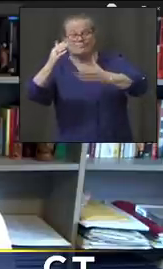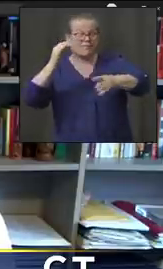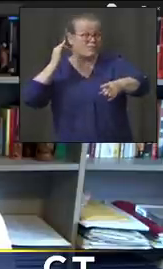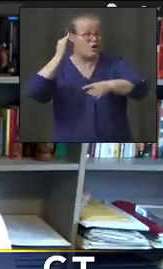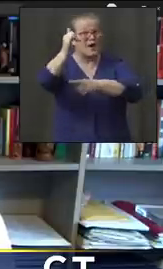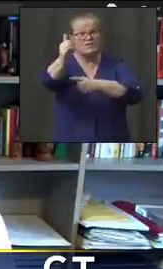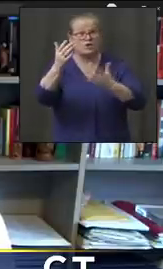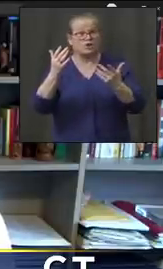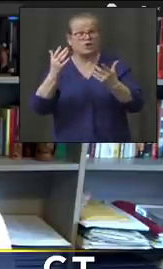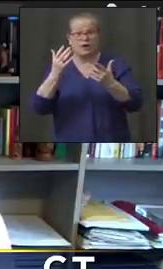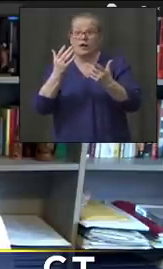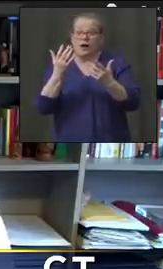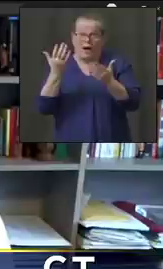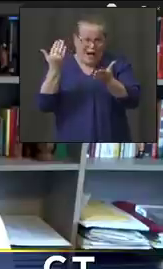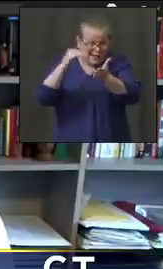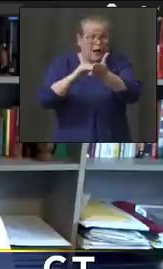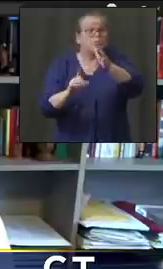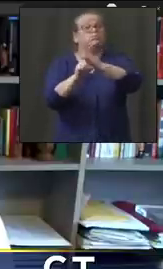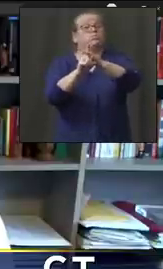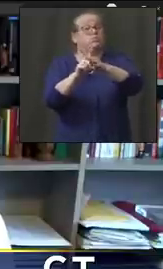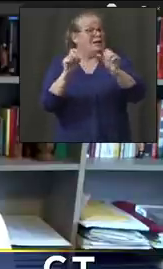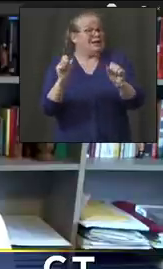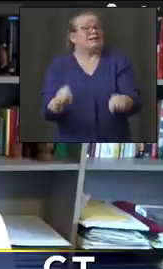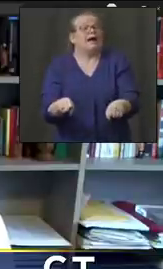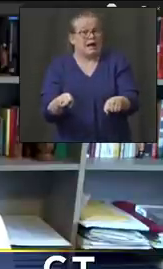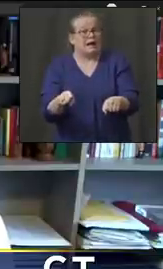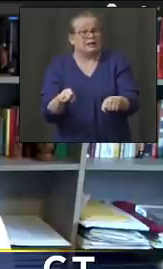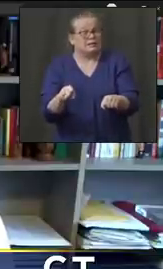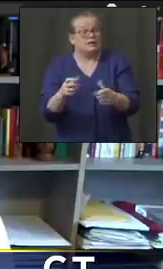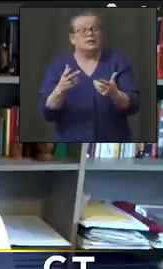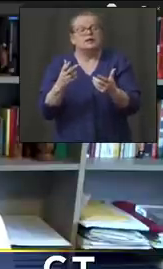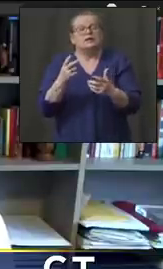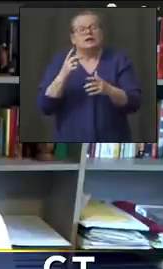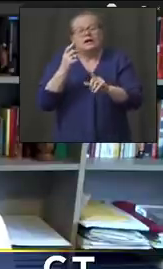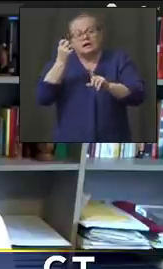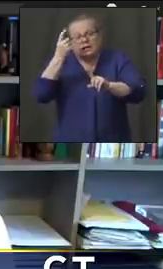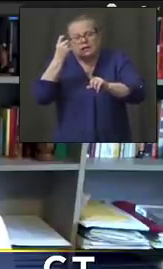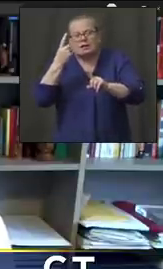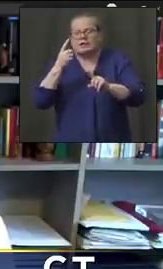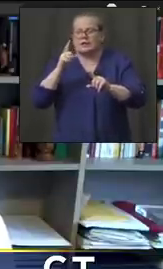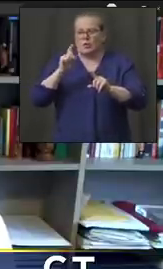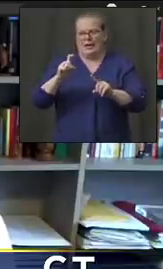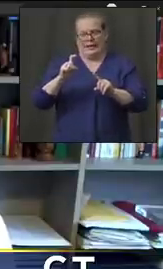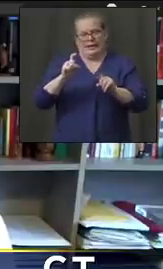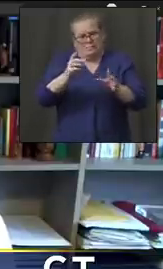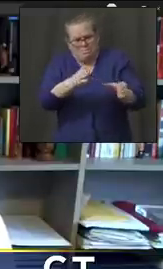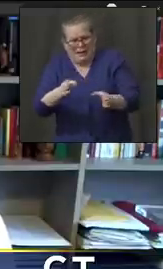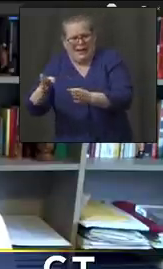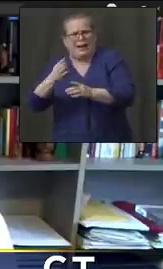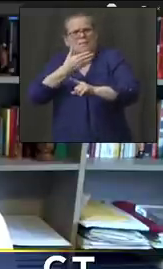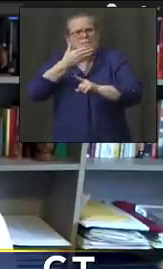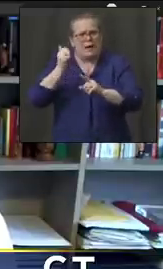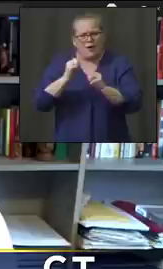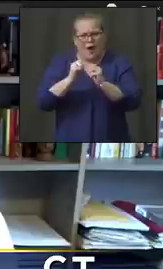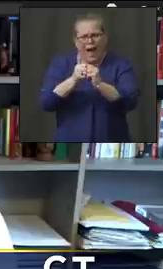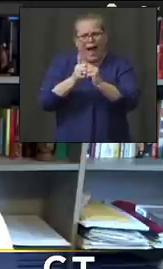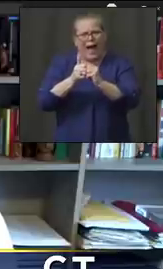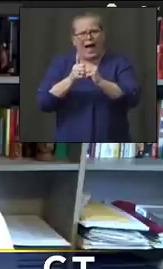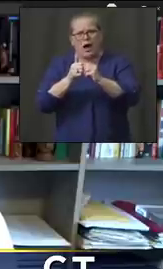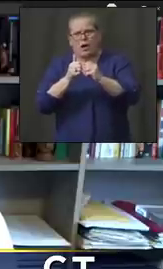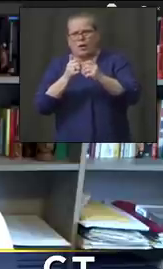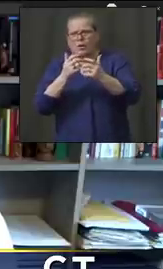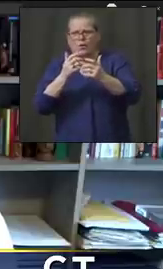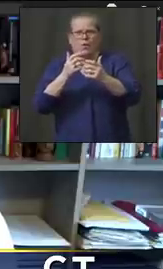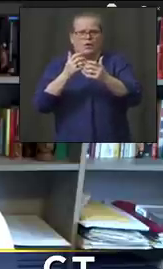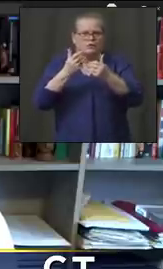that we're going to have to come up with better tools and better actions. These are, better means of prevention